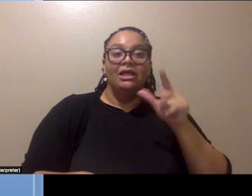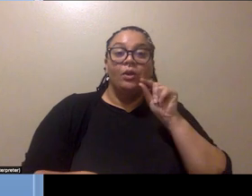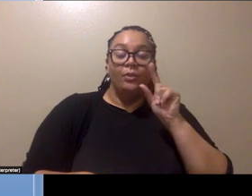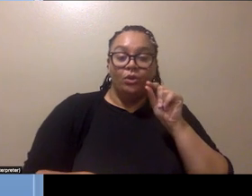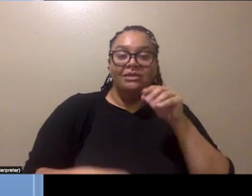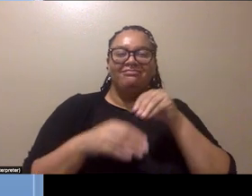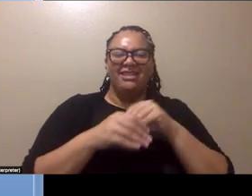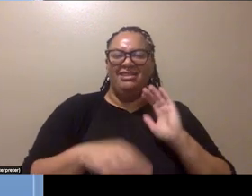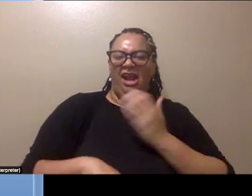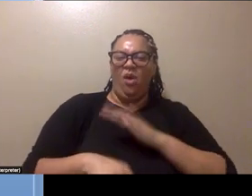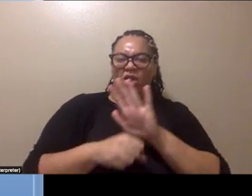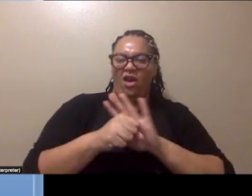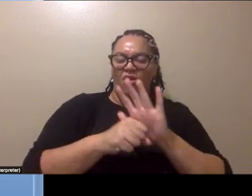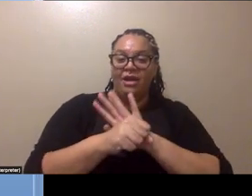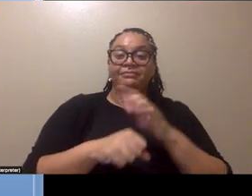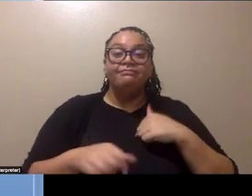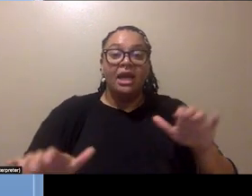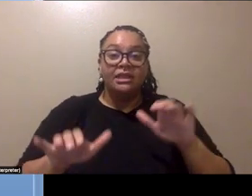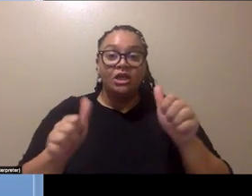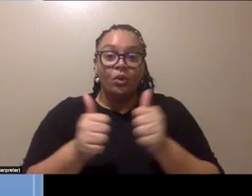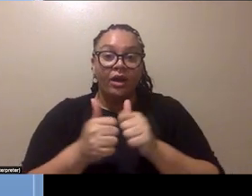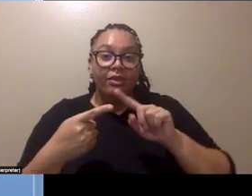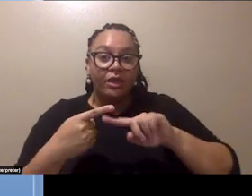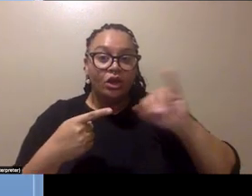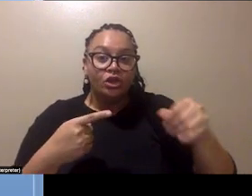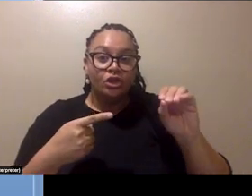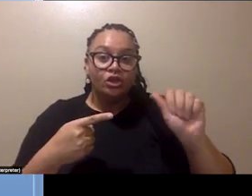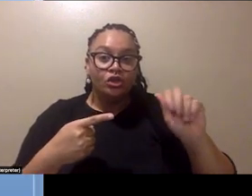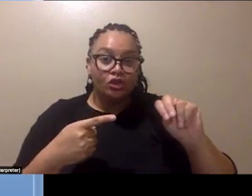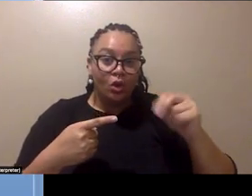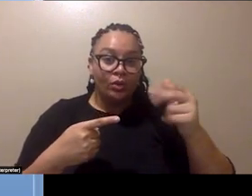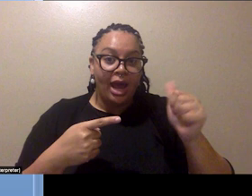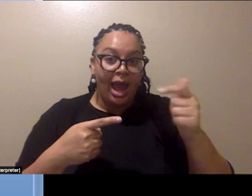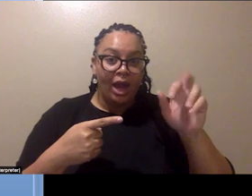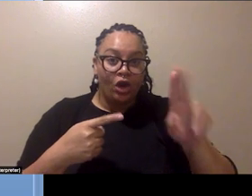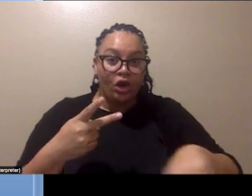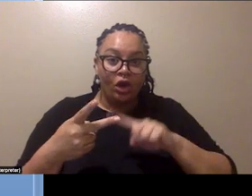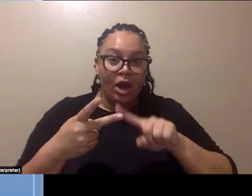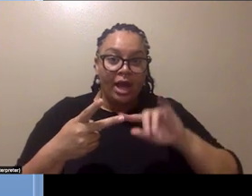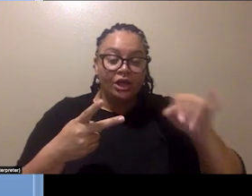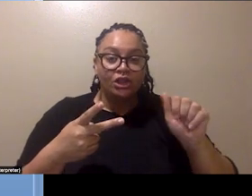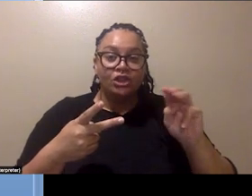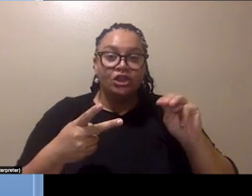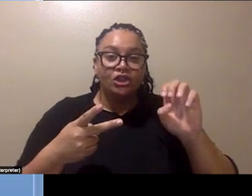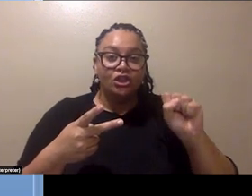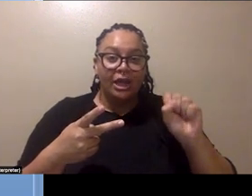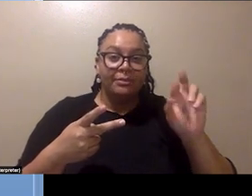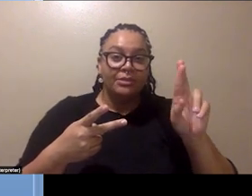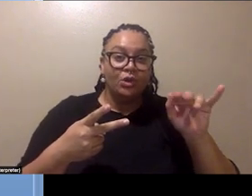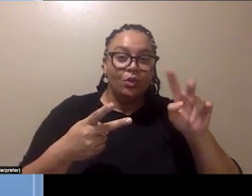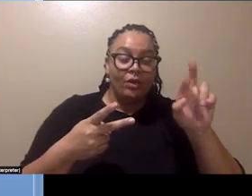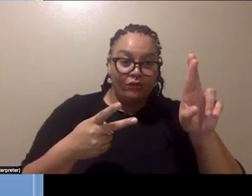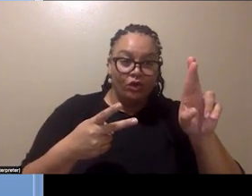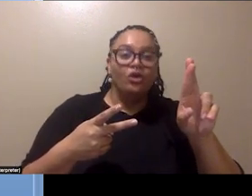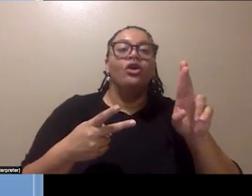And as Laura mentioned, I did this with my two advisors, Joan Hagar, who worked for USGS, and Jim Rivers, who's a